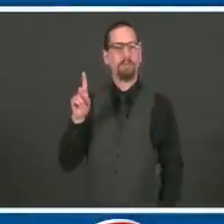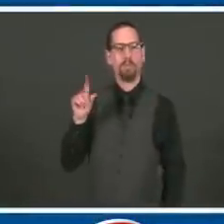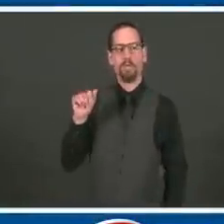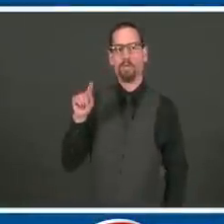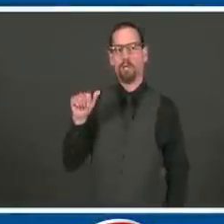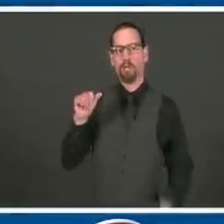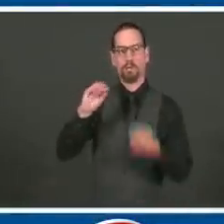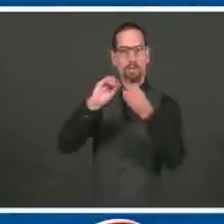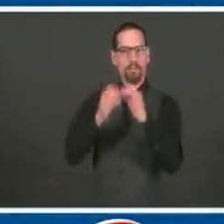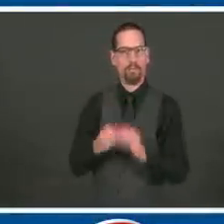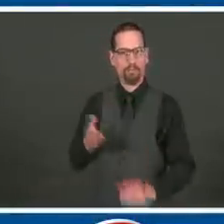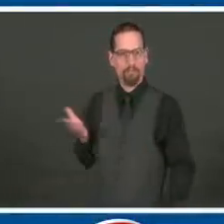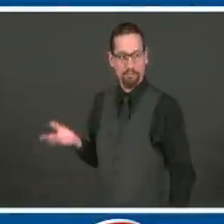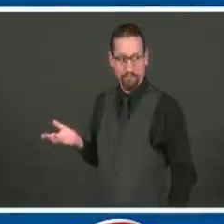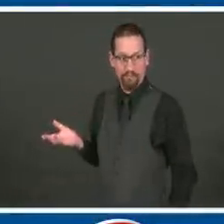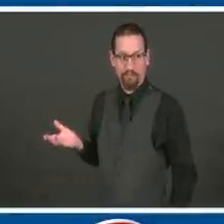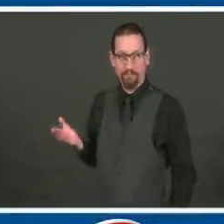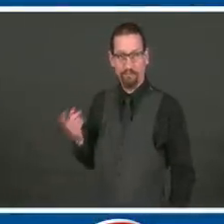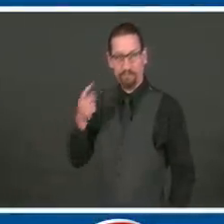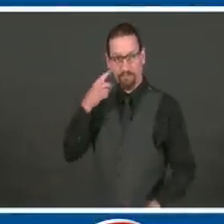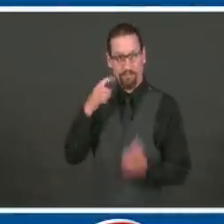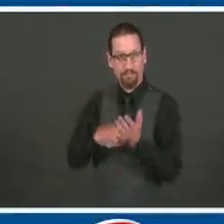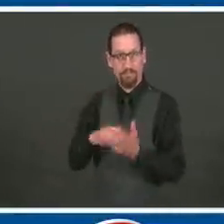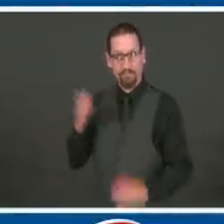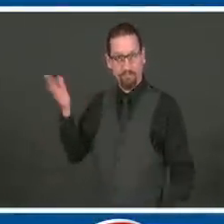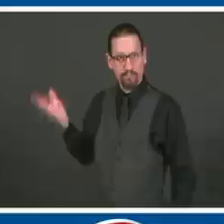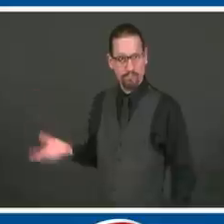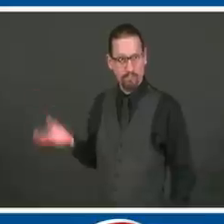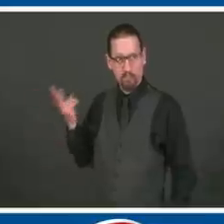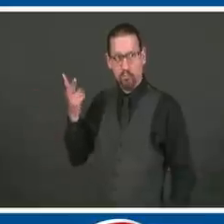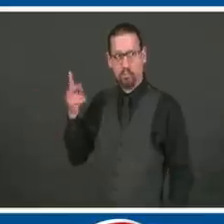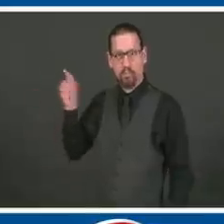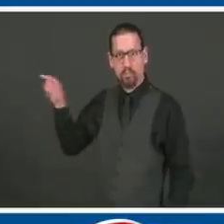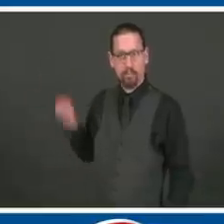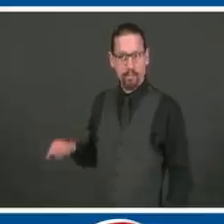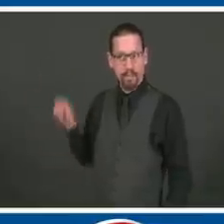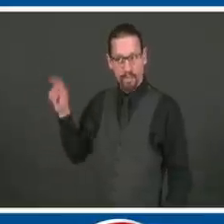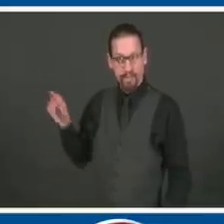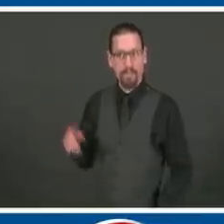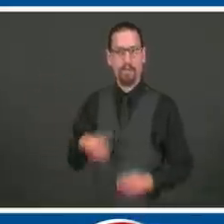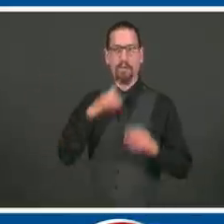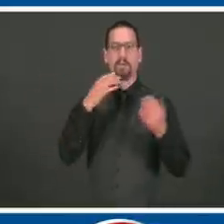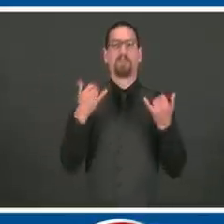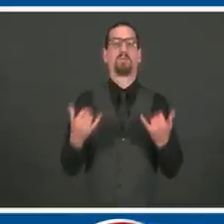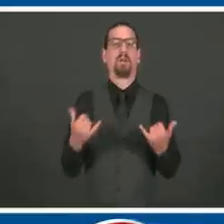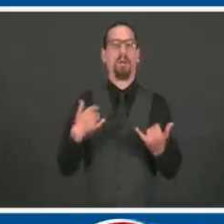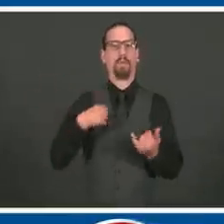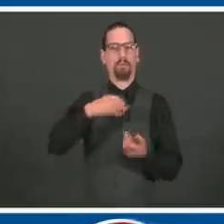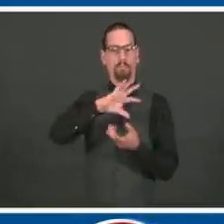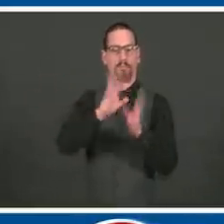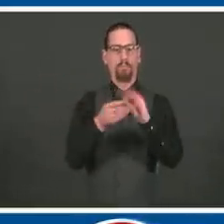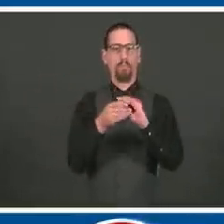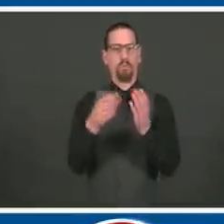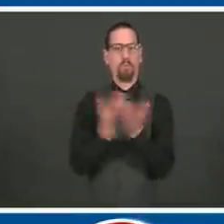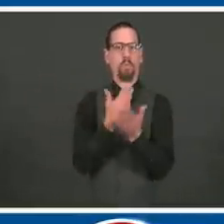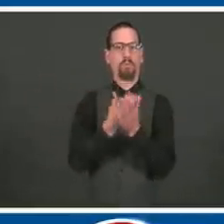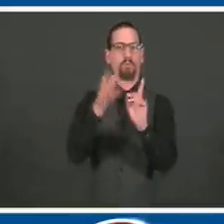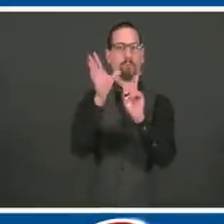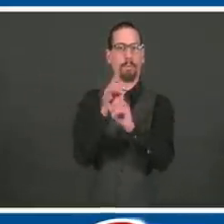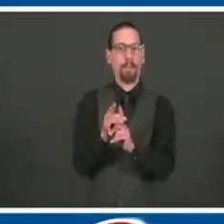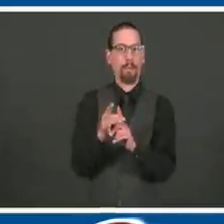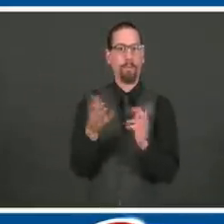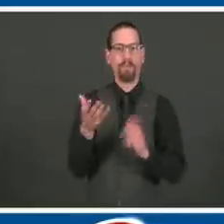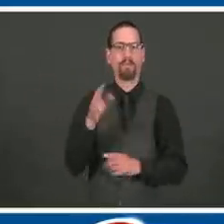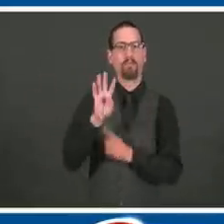you can see from the slide on your screen, today we have another 45 new cases. And very